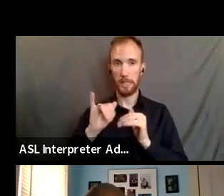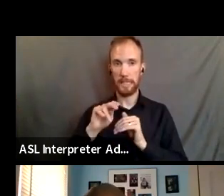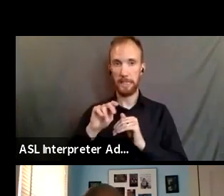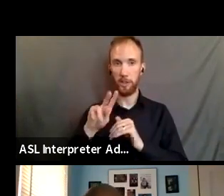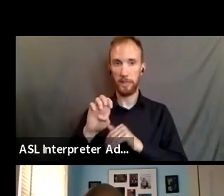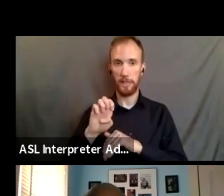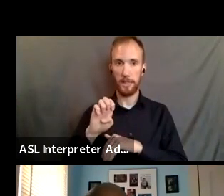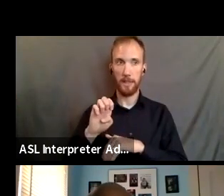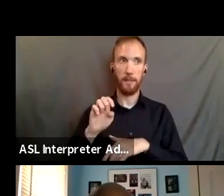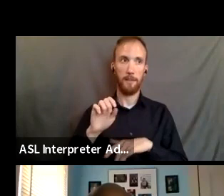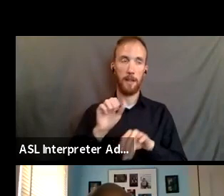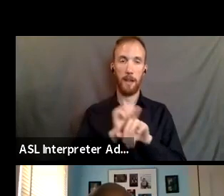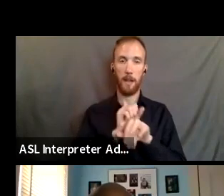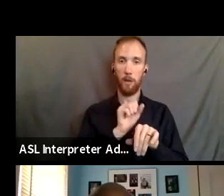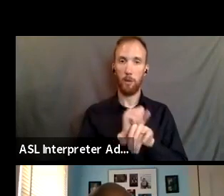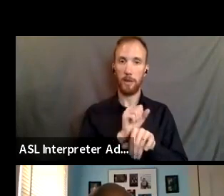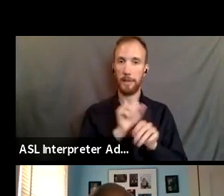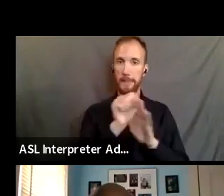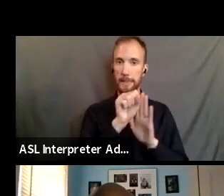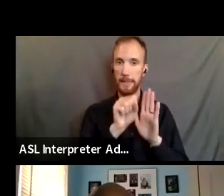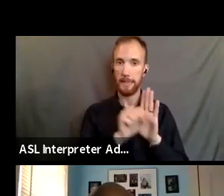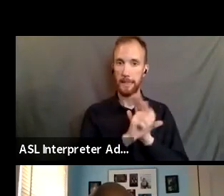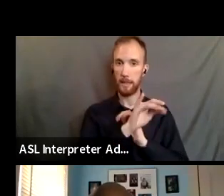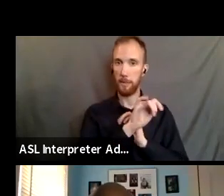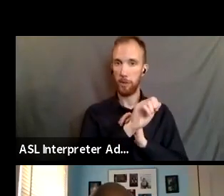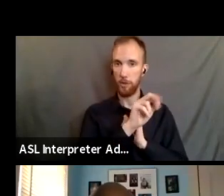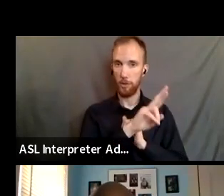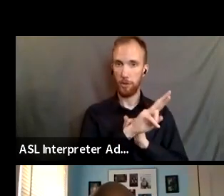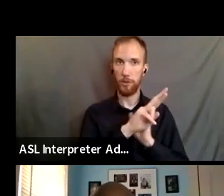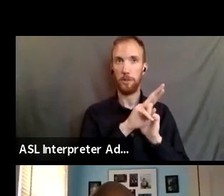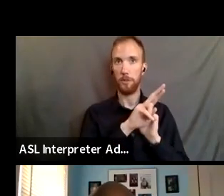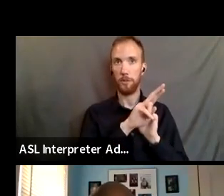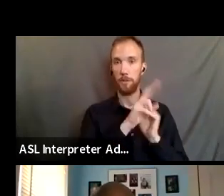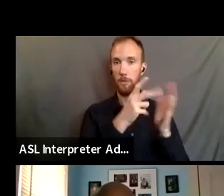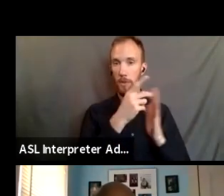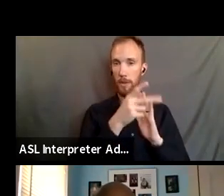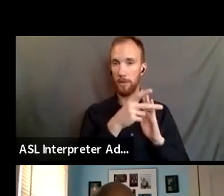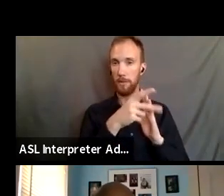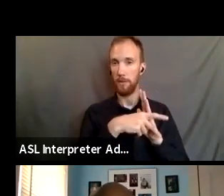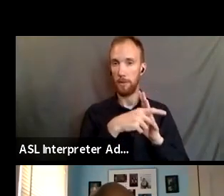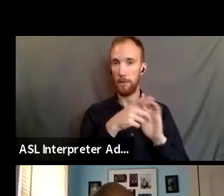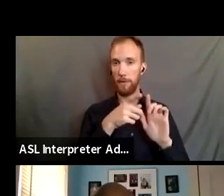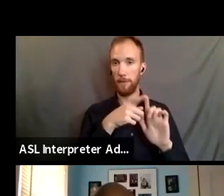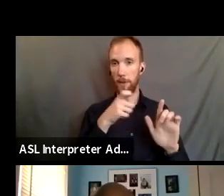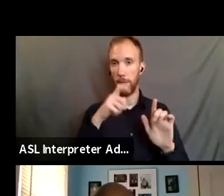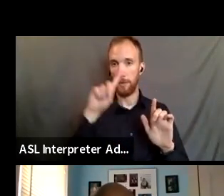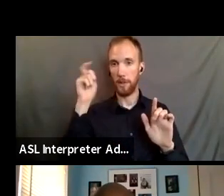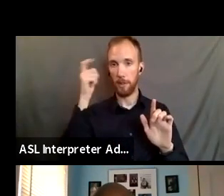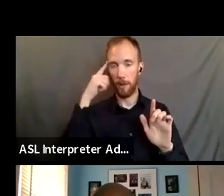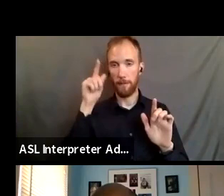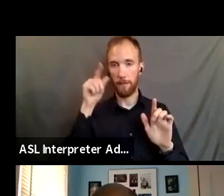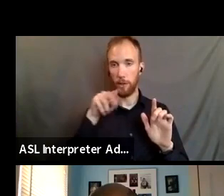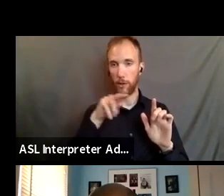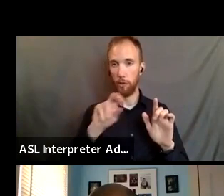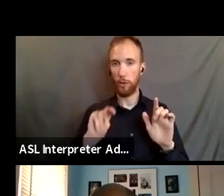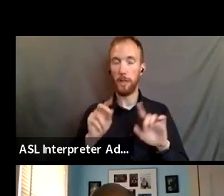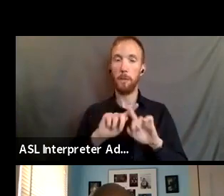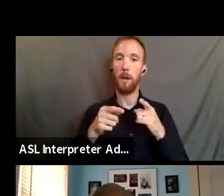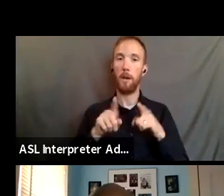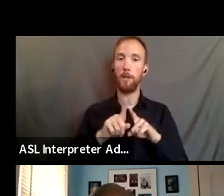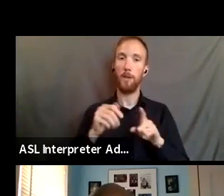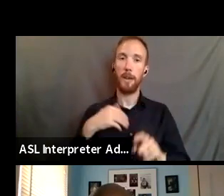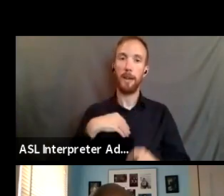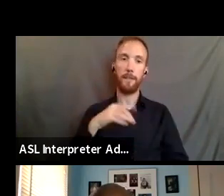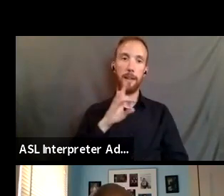state's juvenile justice commission as appointed by governor quinn but most importantly as the proud parent of a cps student an eight-year-old who